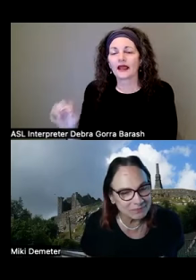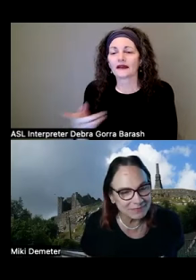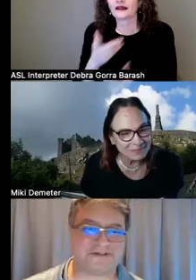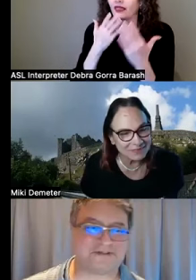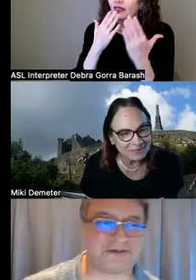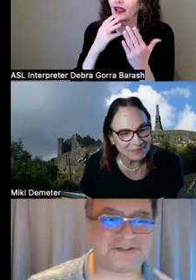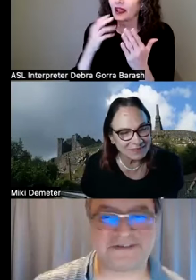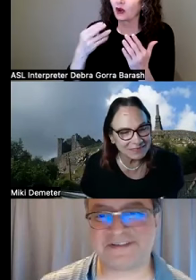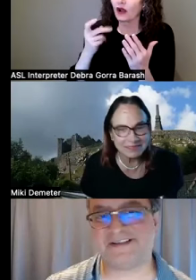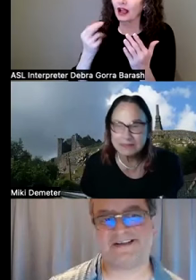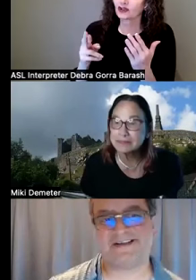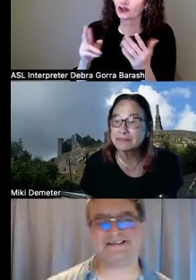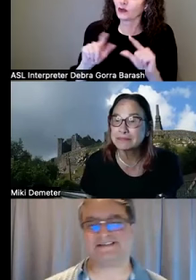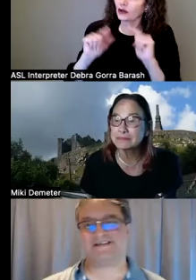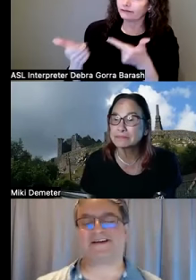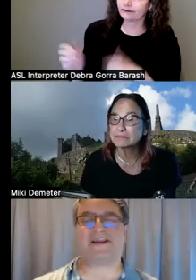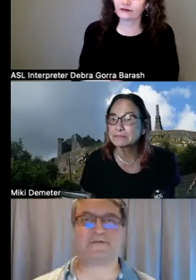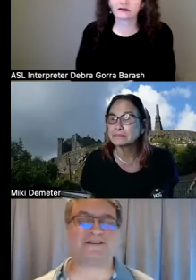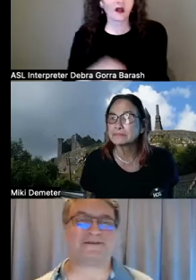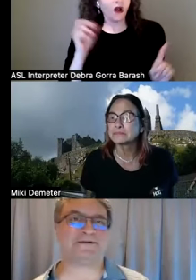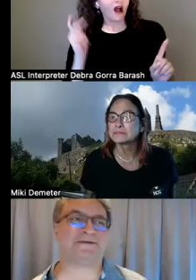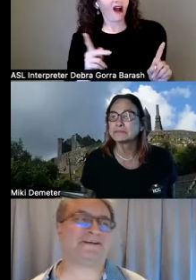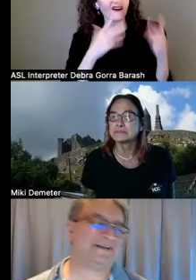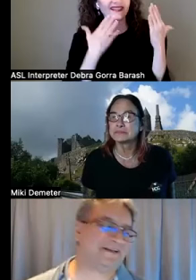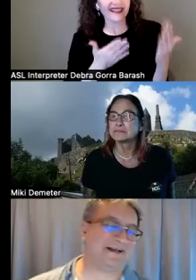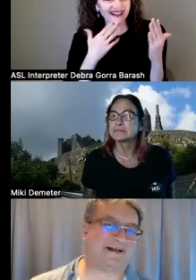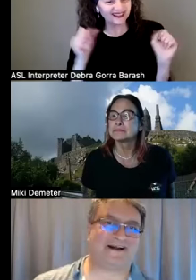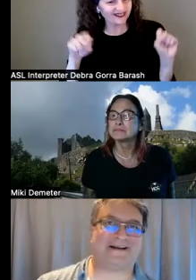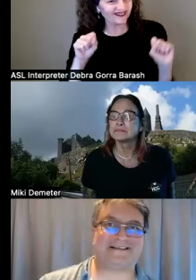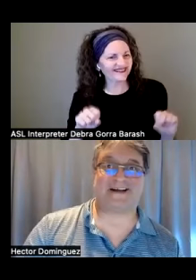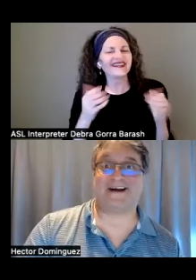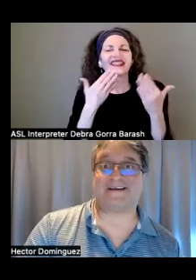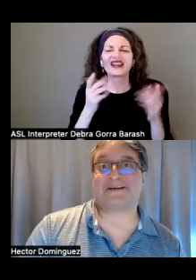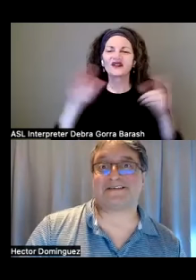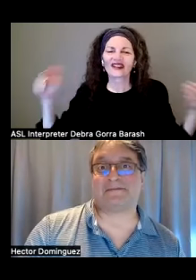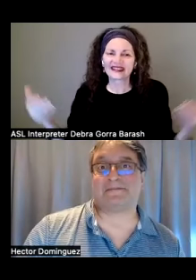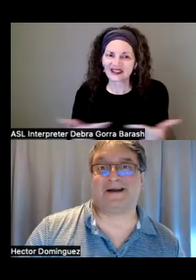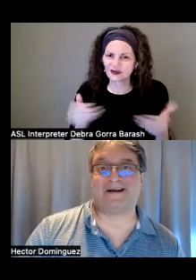you so much for the introductions, and this is a great way to start because